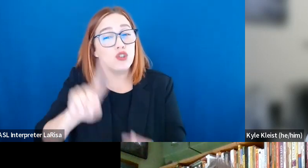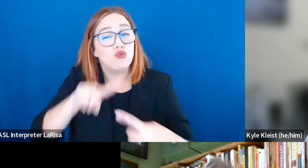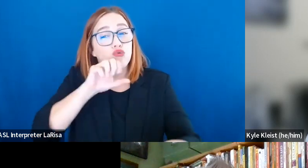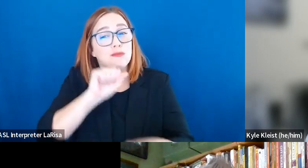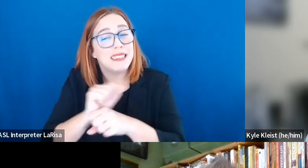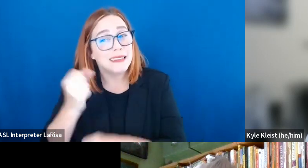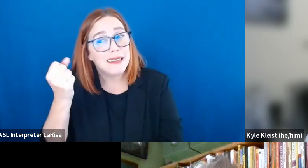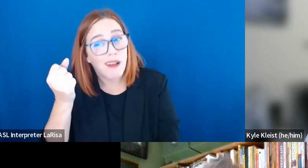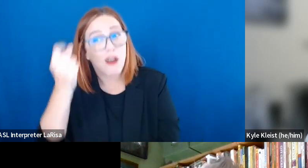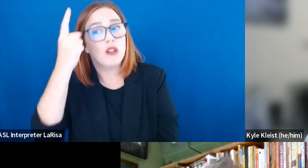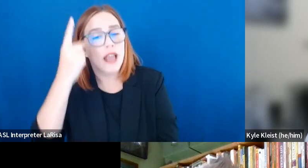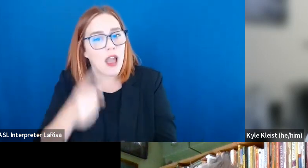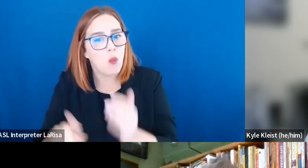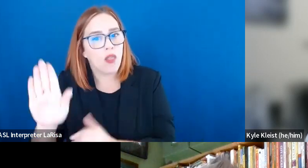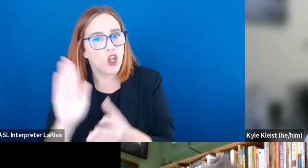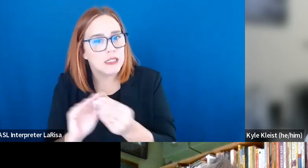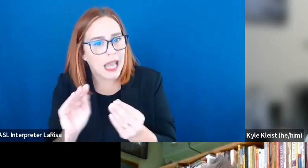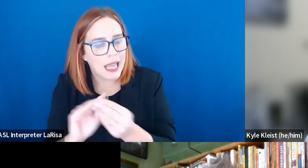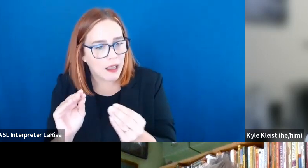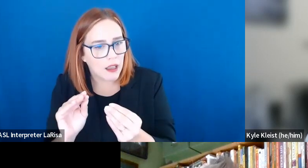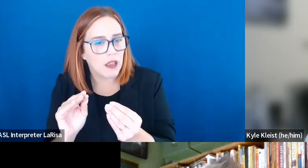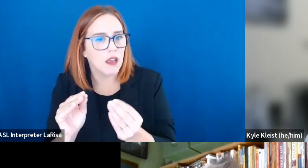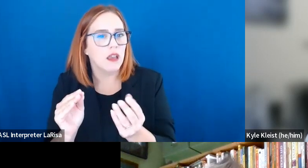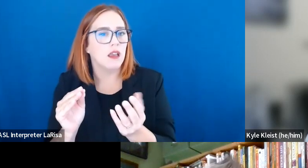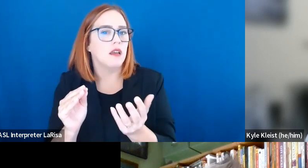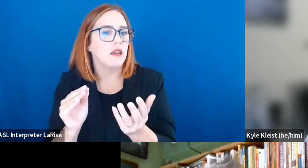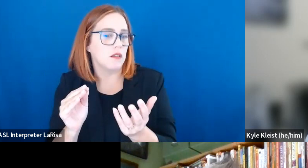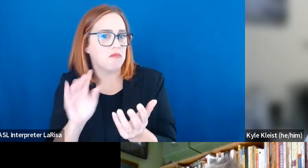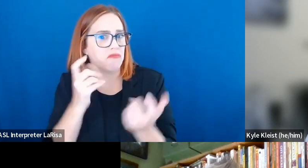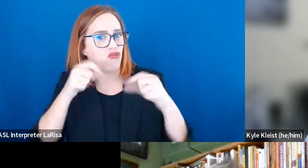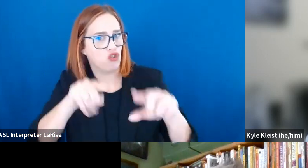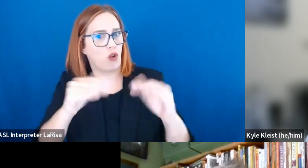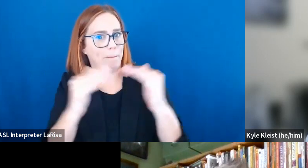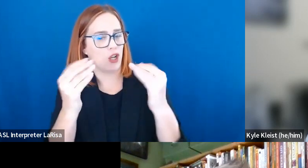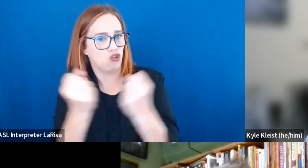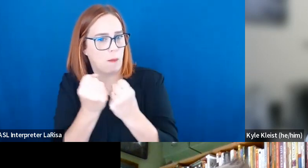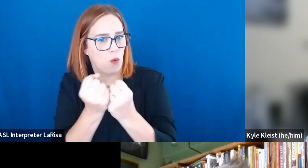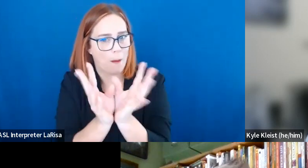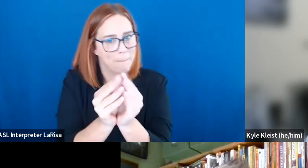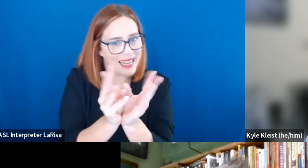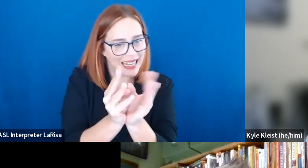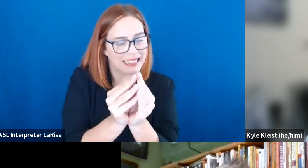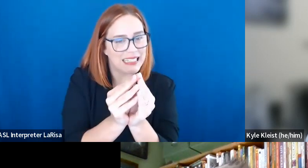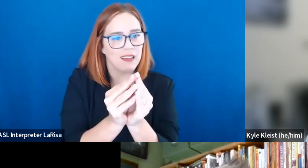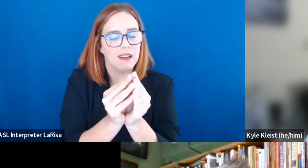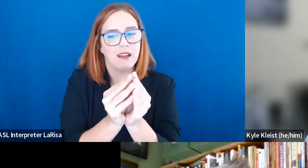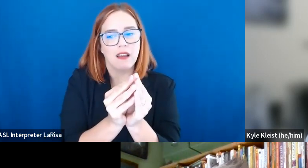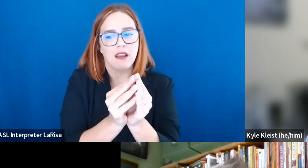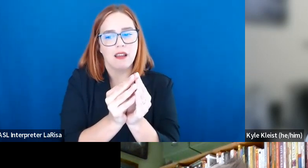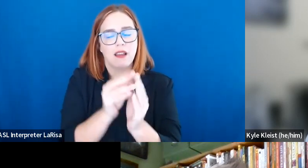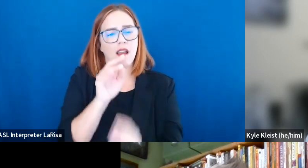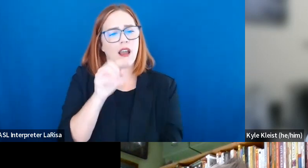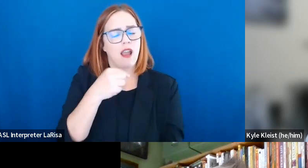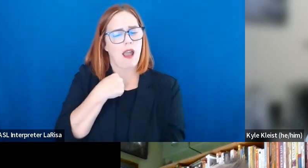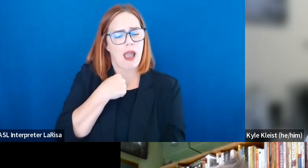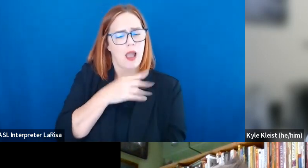what our participants or consumers are saying during our peer support meetings or gatherings. And I touched on it a